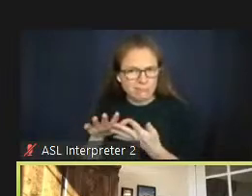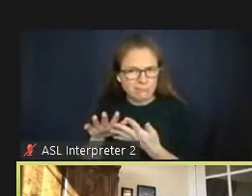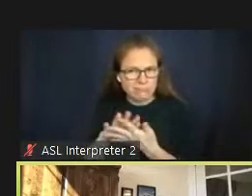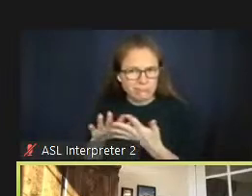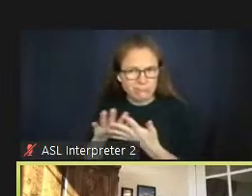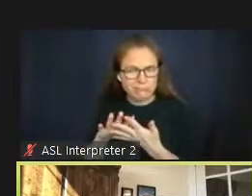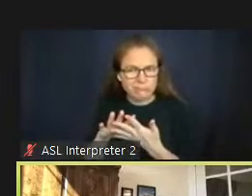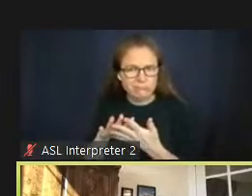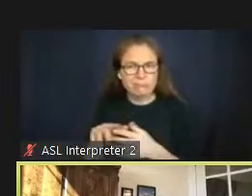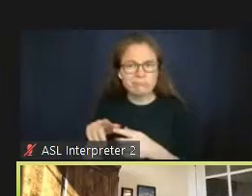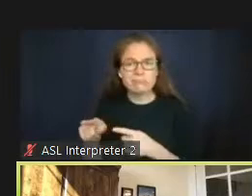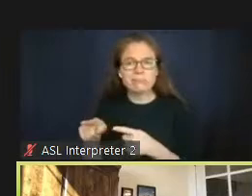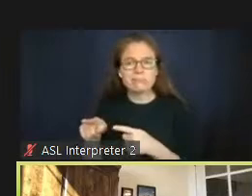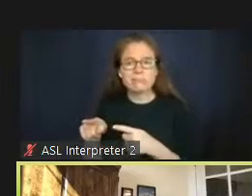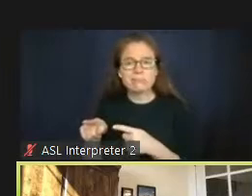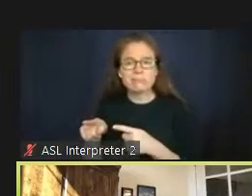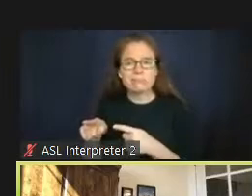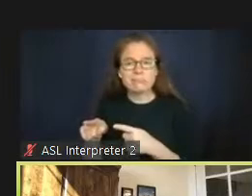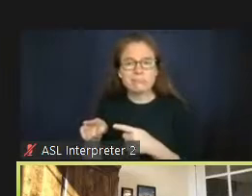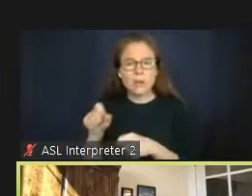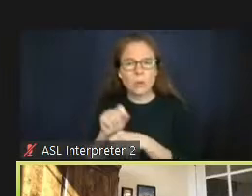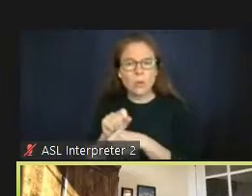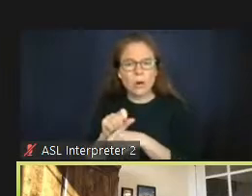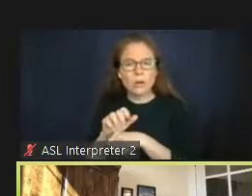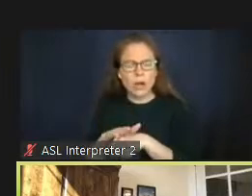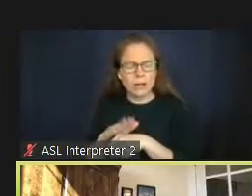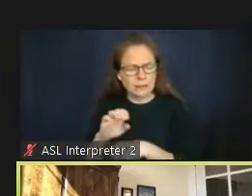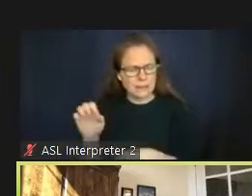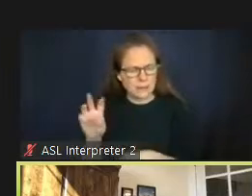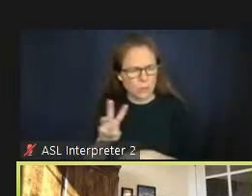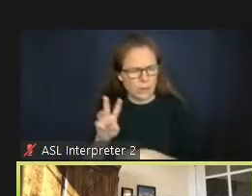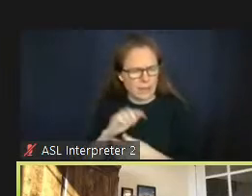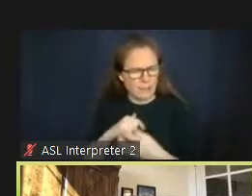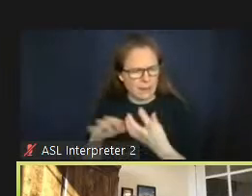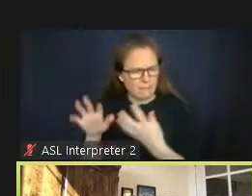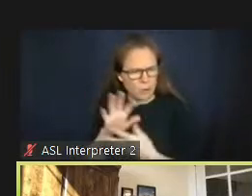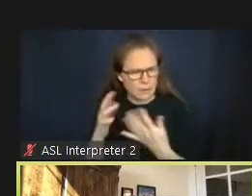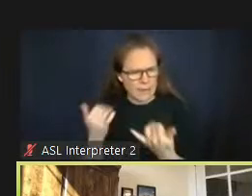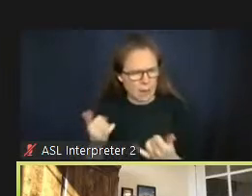and I always get the east and west confused right there.